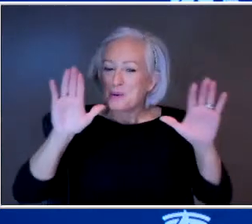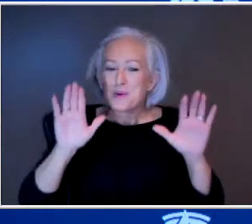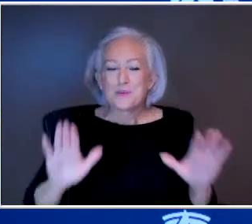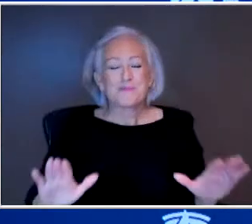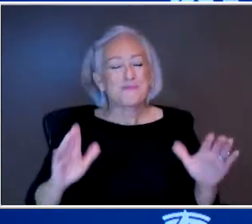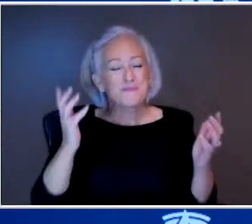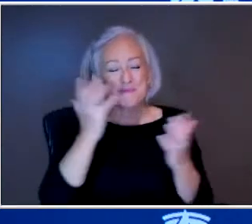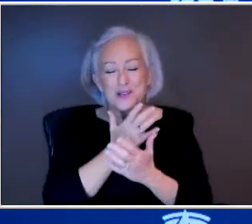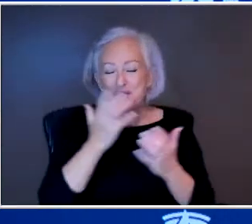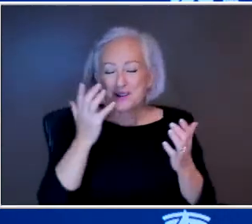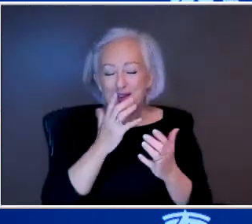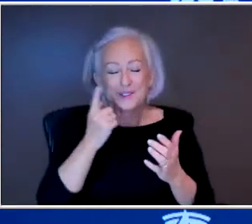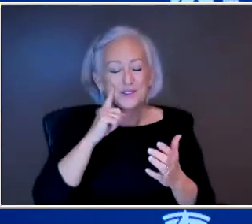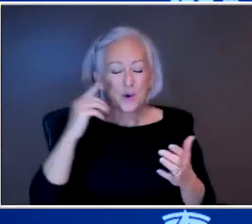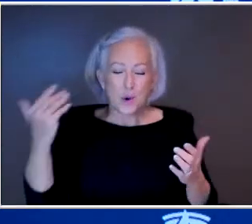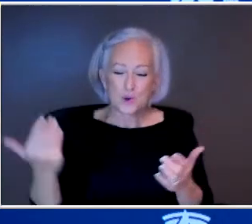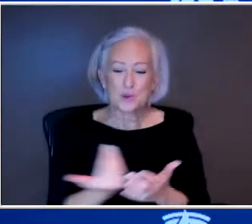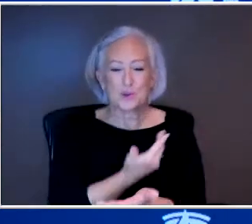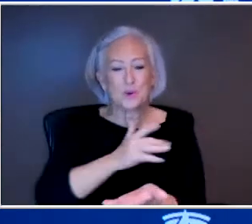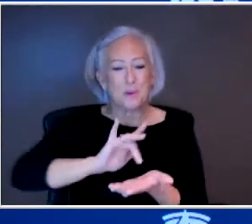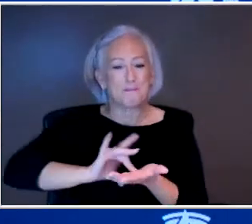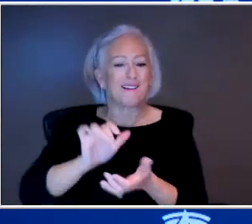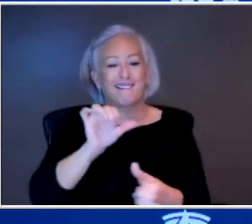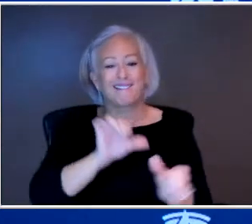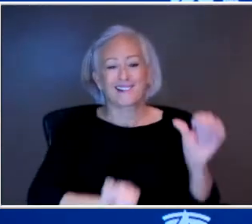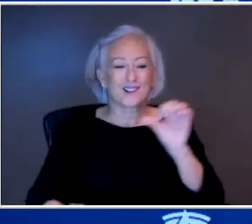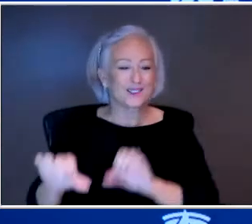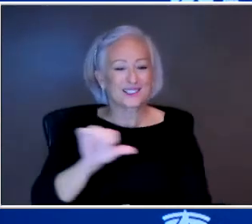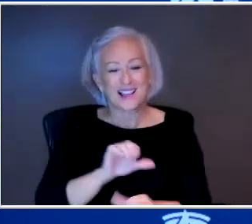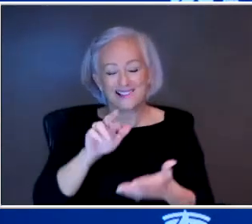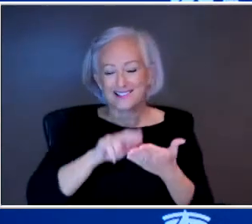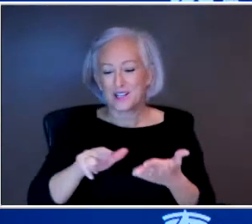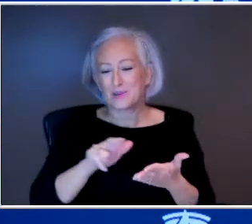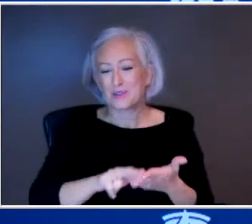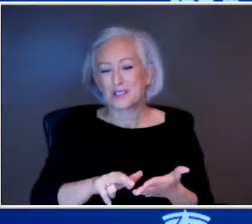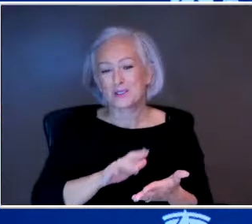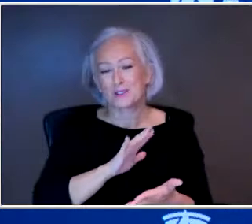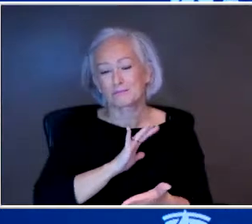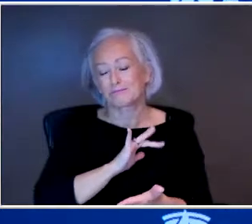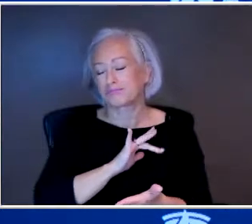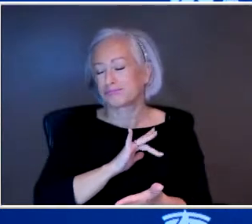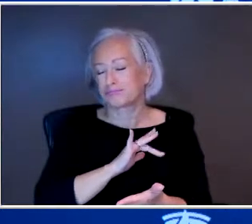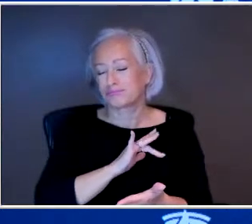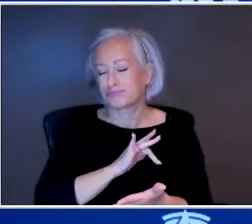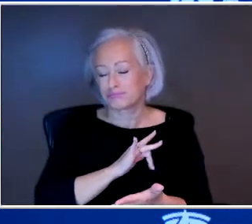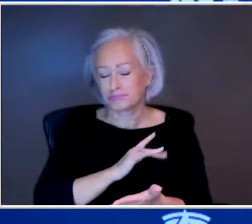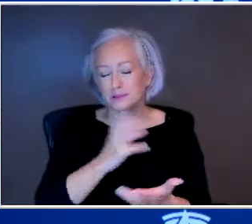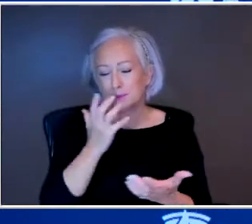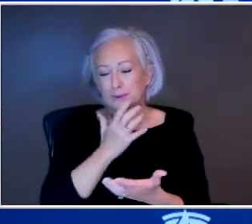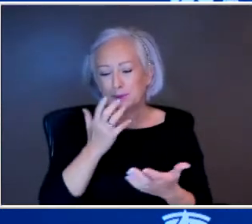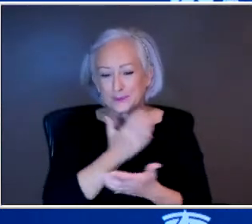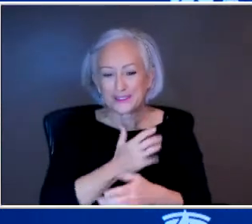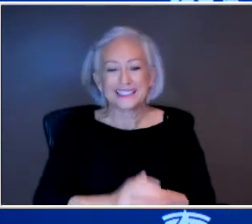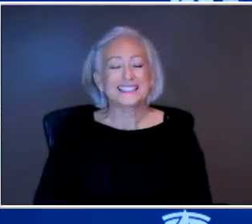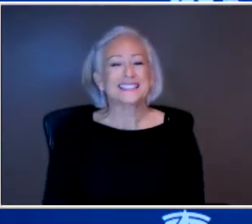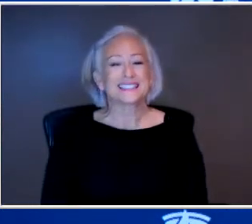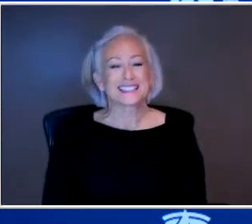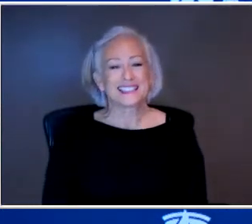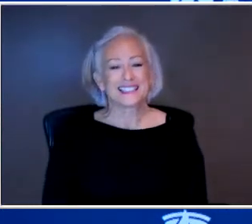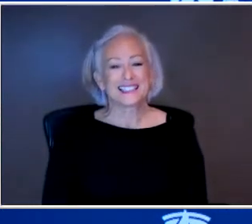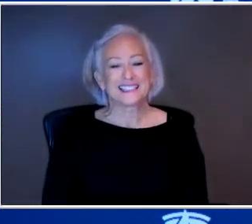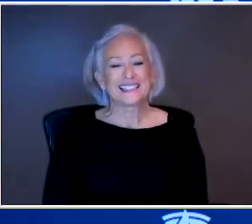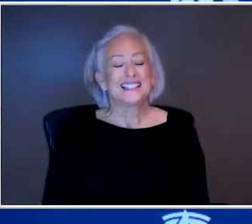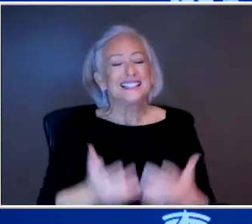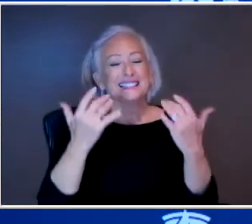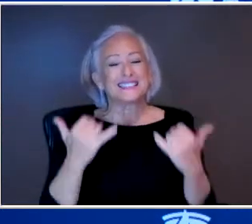new medical science and research are very outstanding. So, yeah, now segueing into